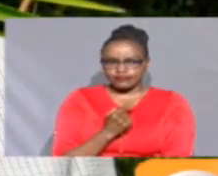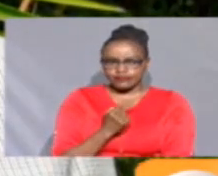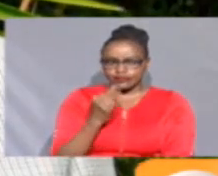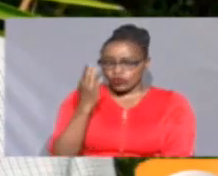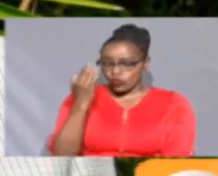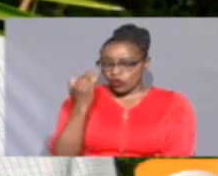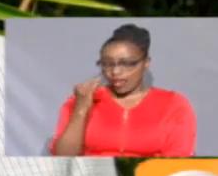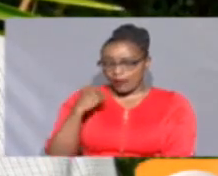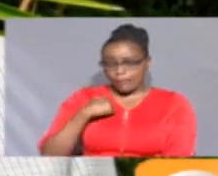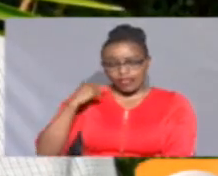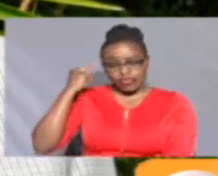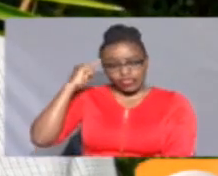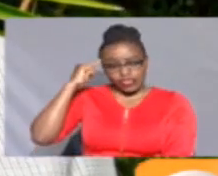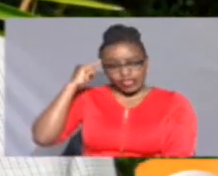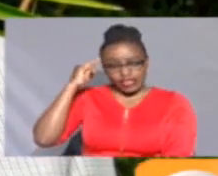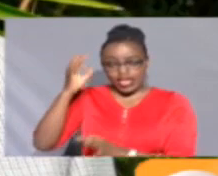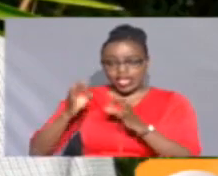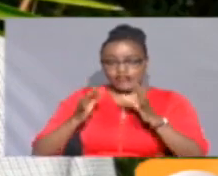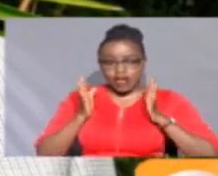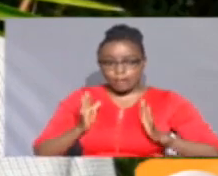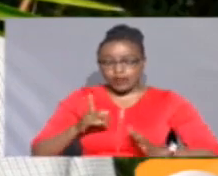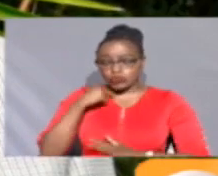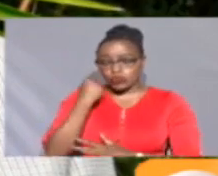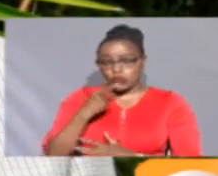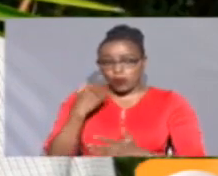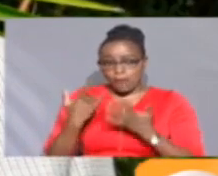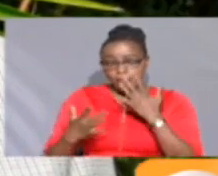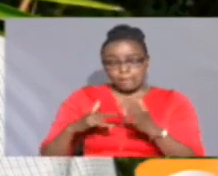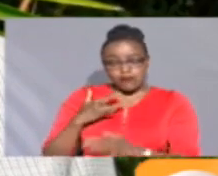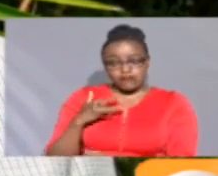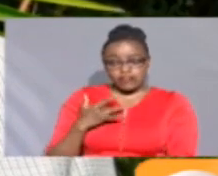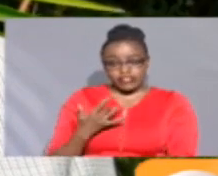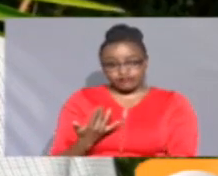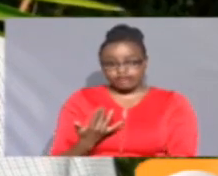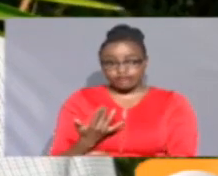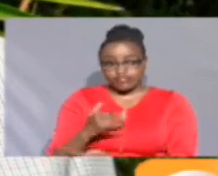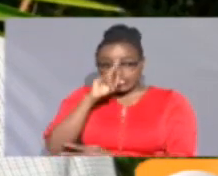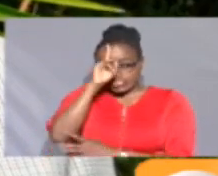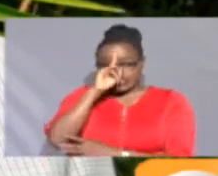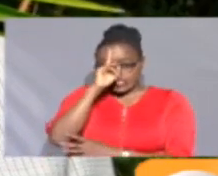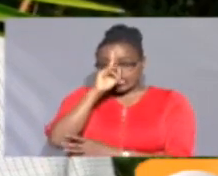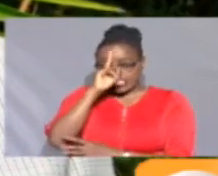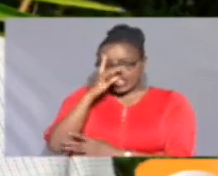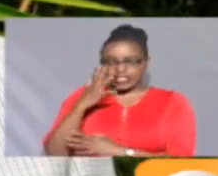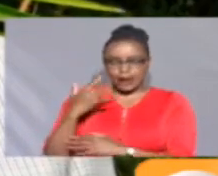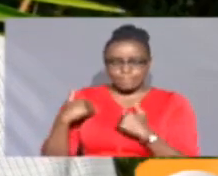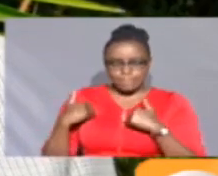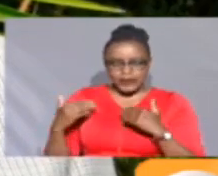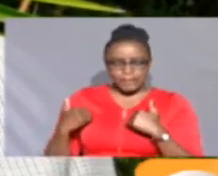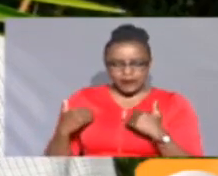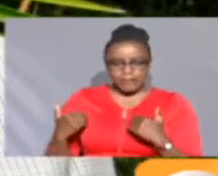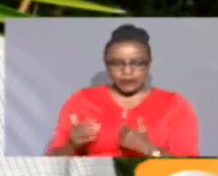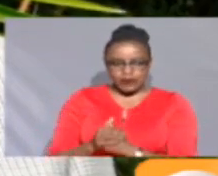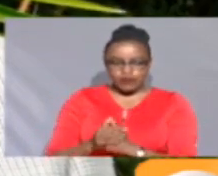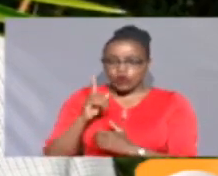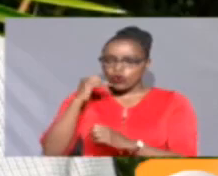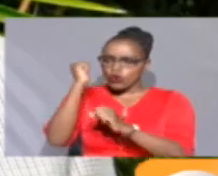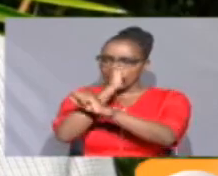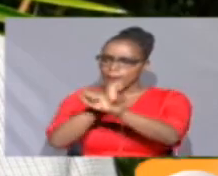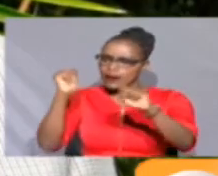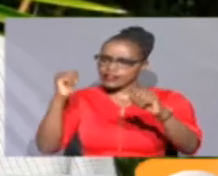Because I think if there's somebody who may be feeling a serious sense of betrayal, is the